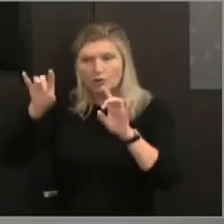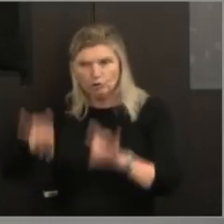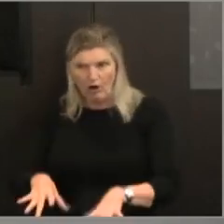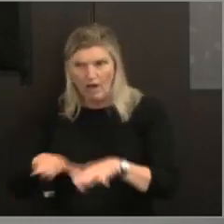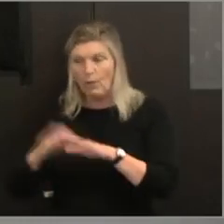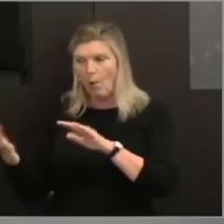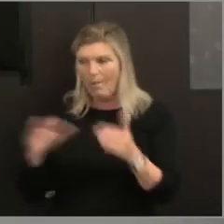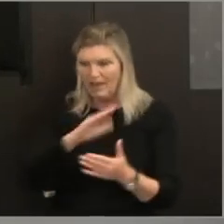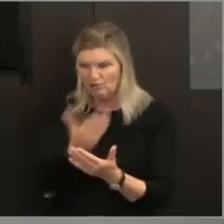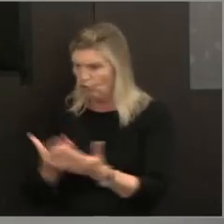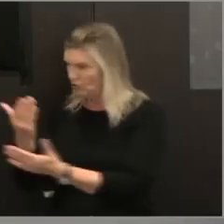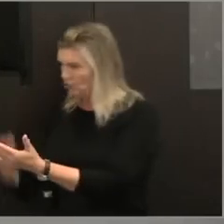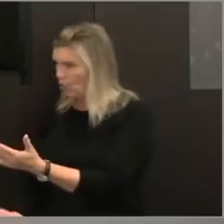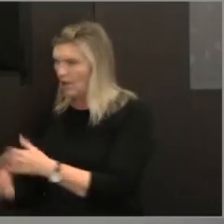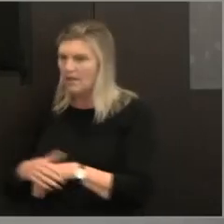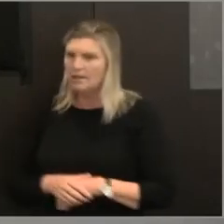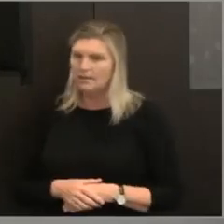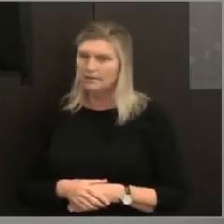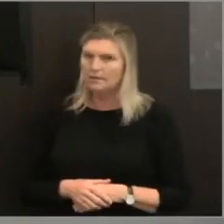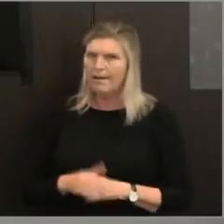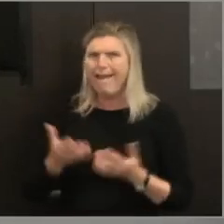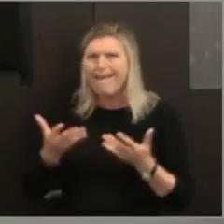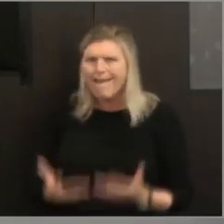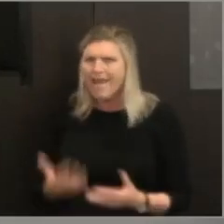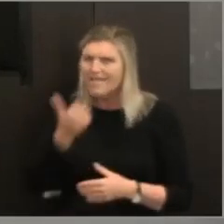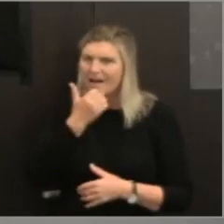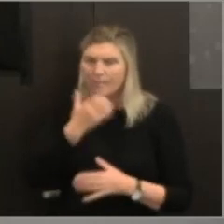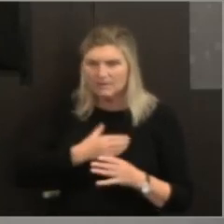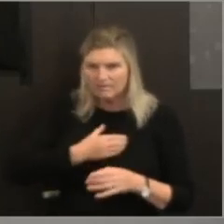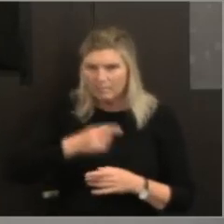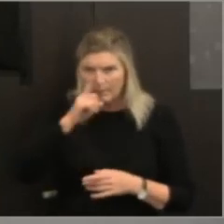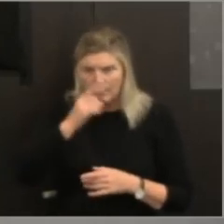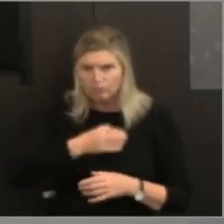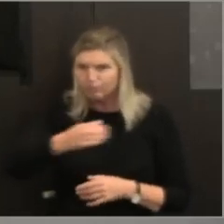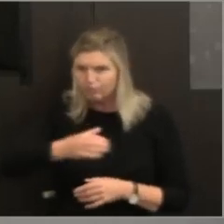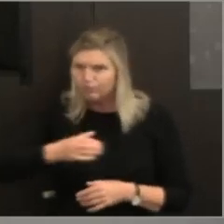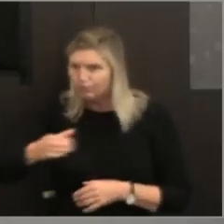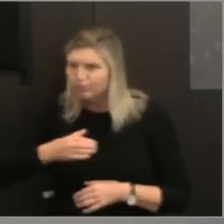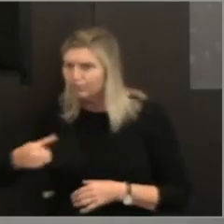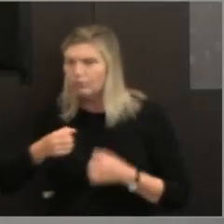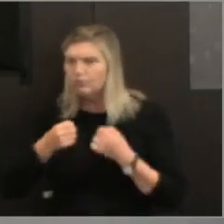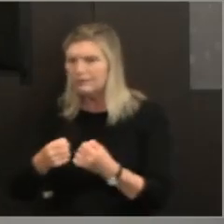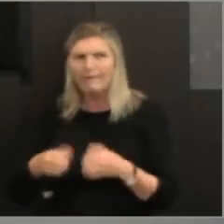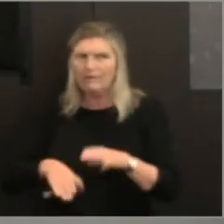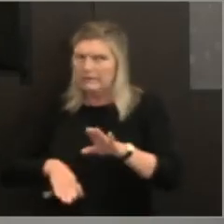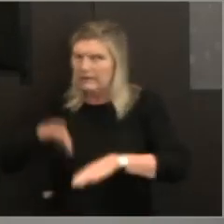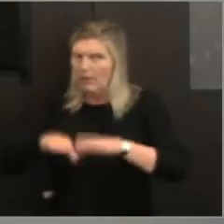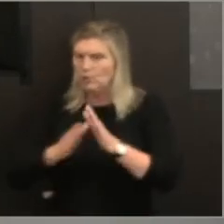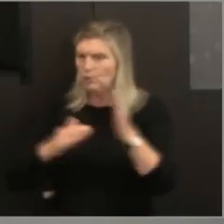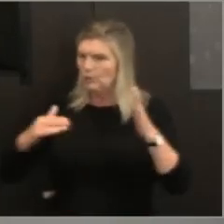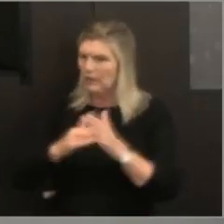Australia. The high incarceration rates in those countries are similar to the rates in this